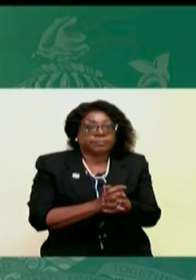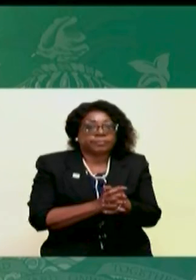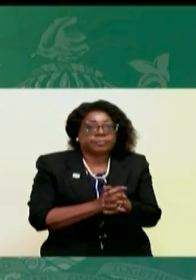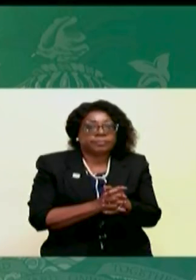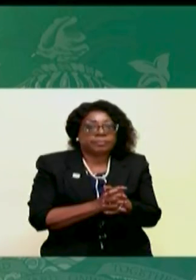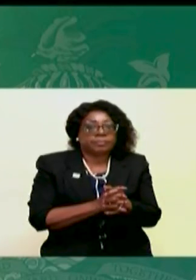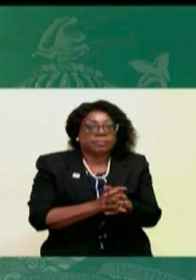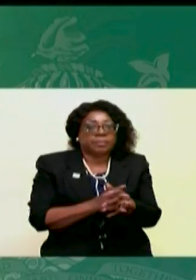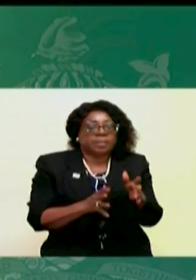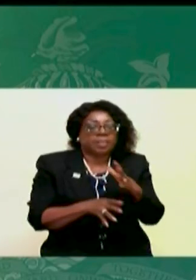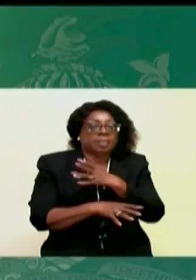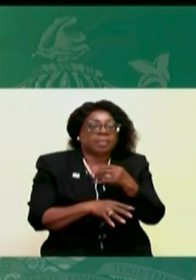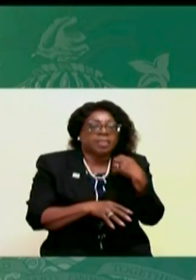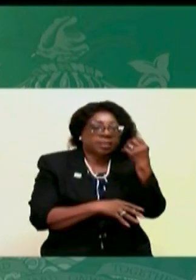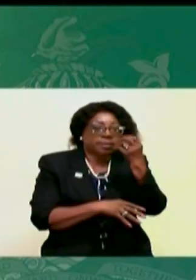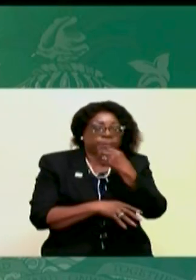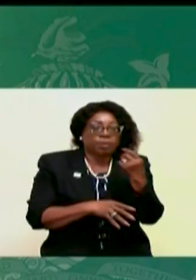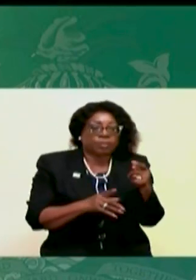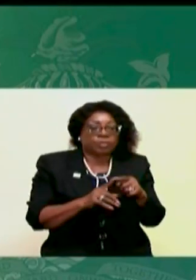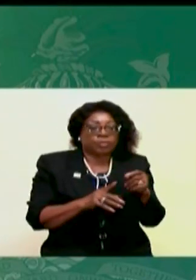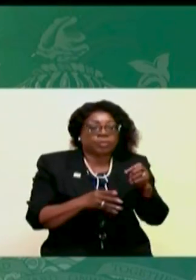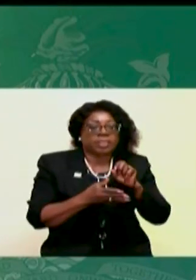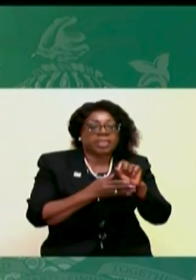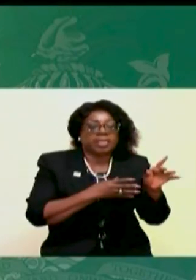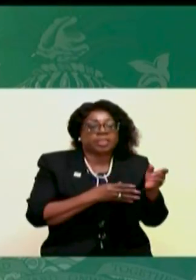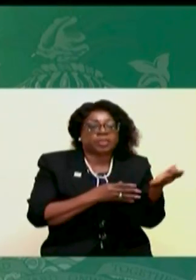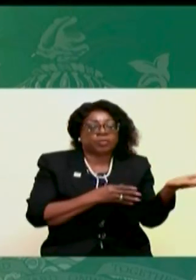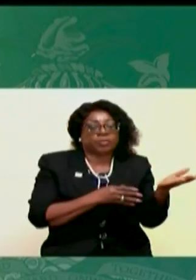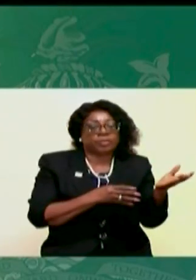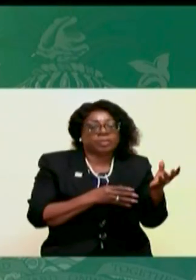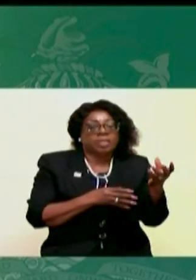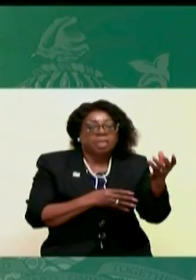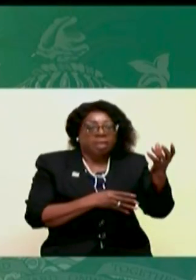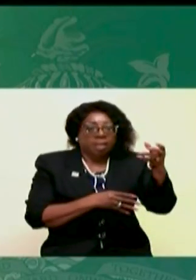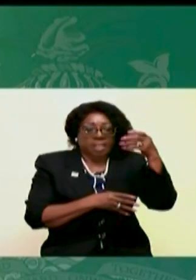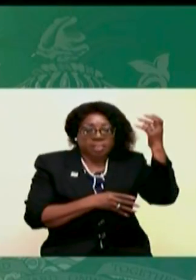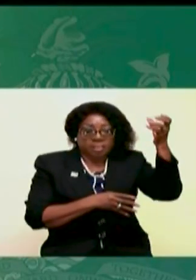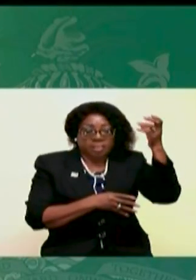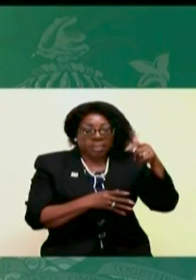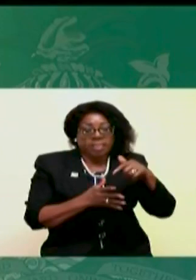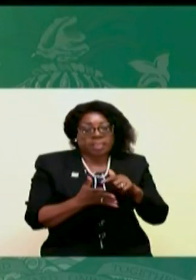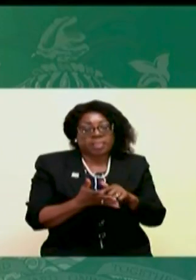They spoke to the issues concerning this nation,